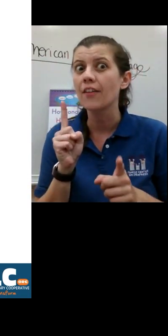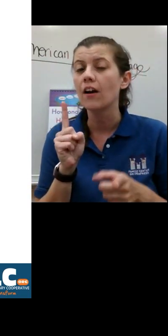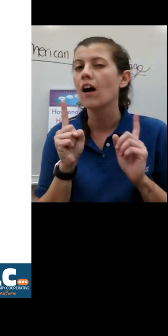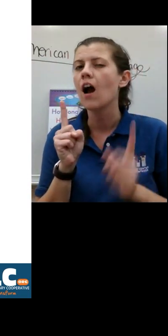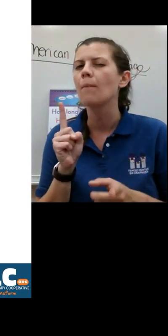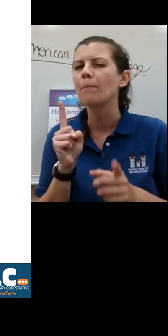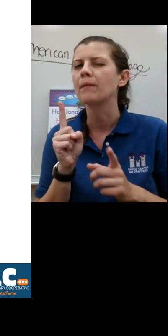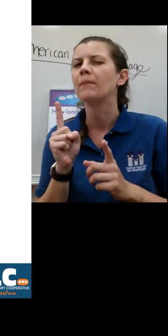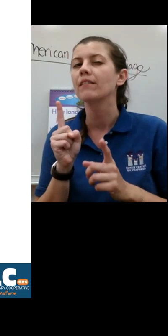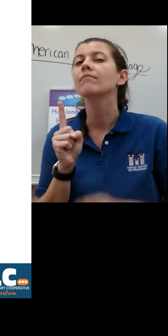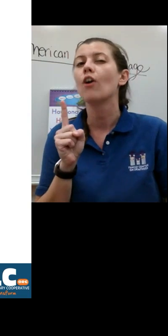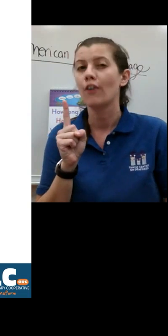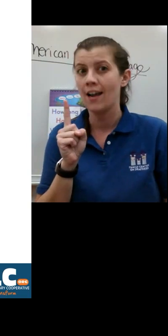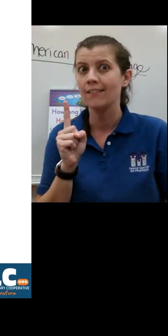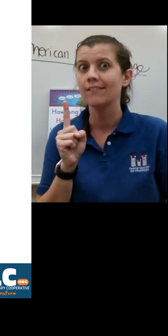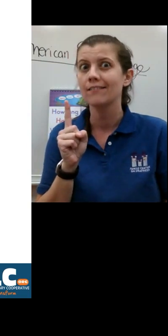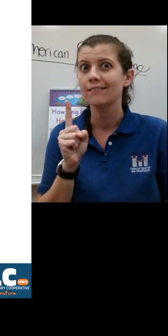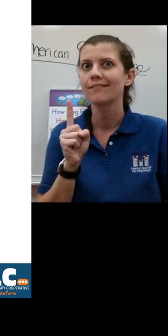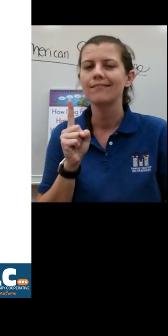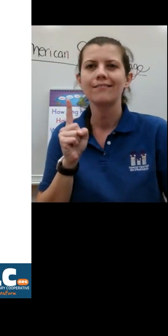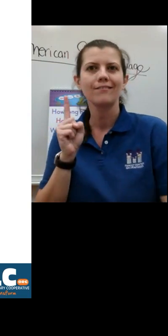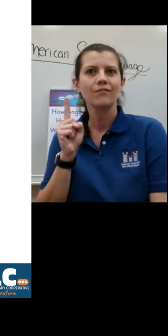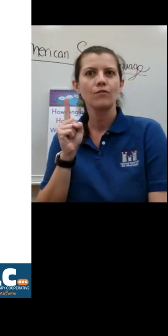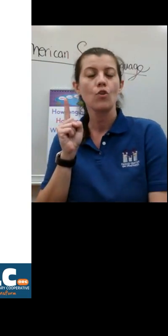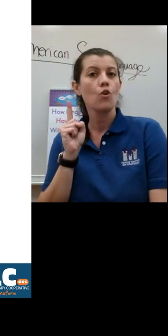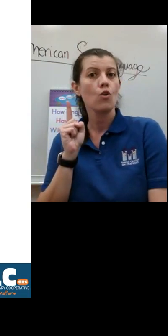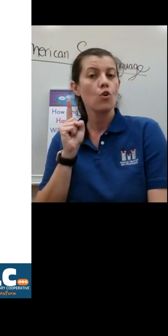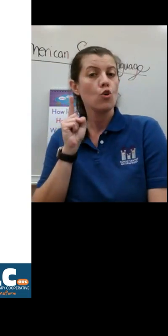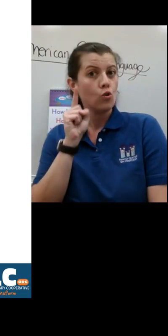Let's do this together. Copy me, okay?